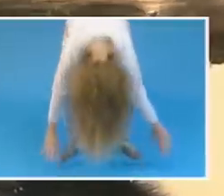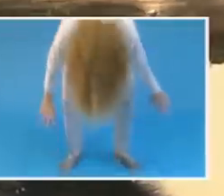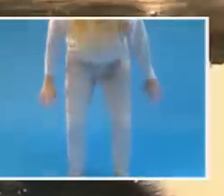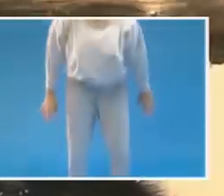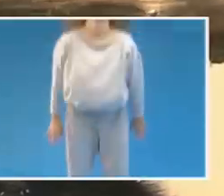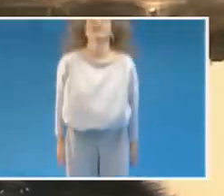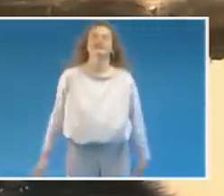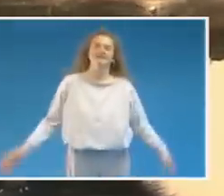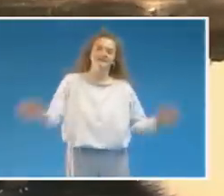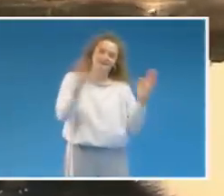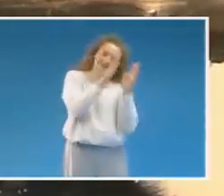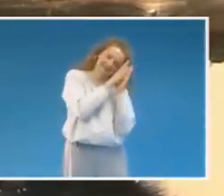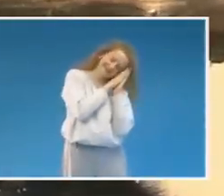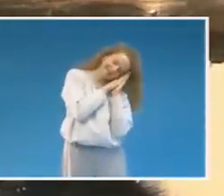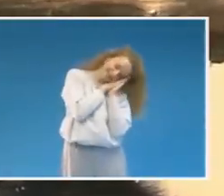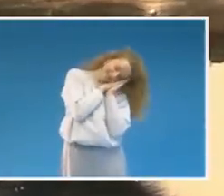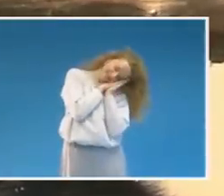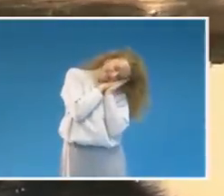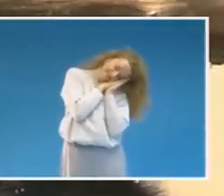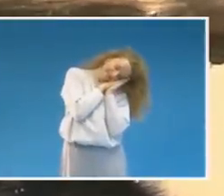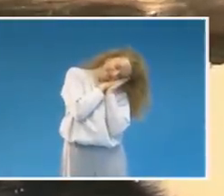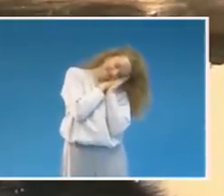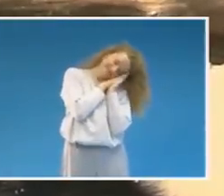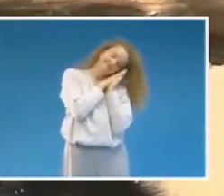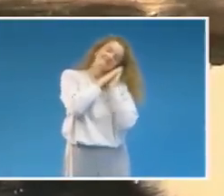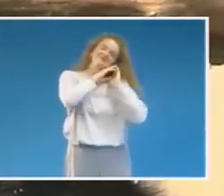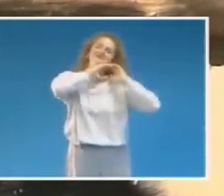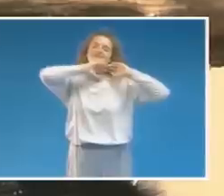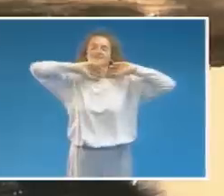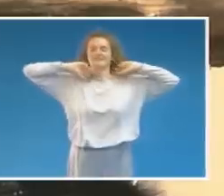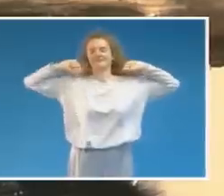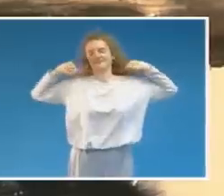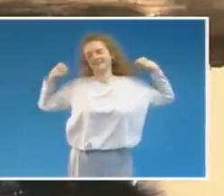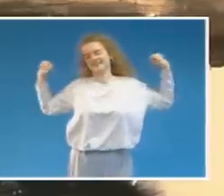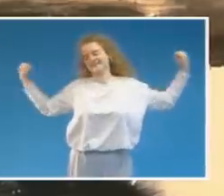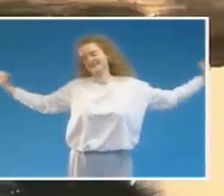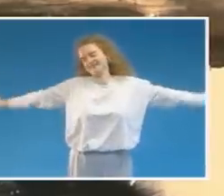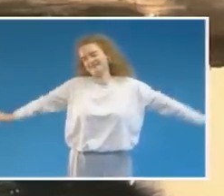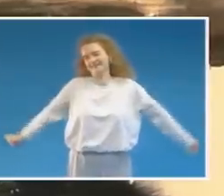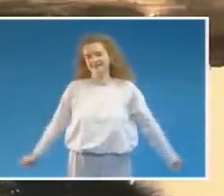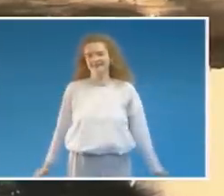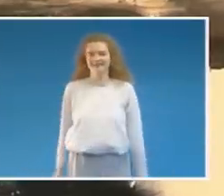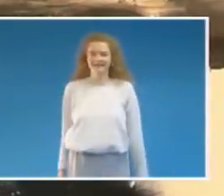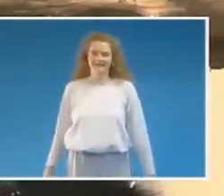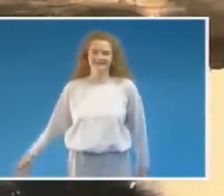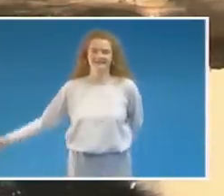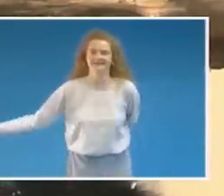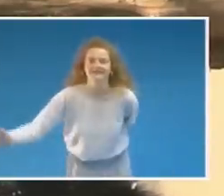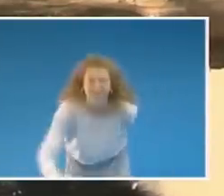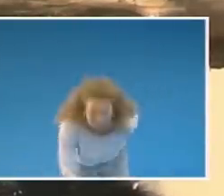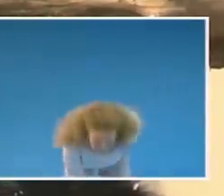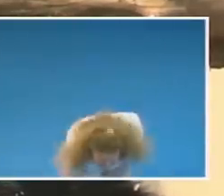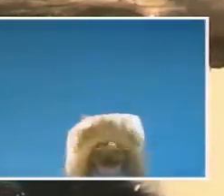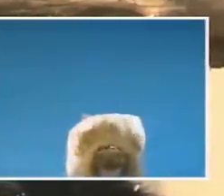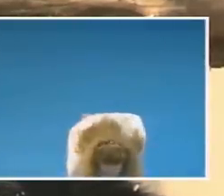head. Teddy bear, go to bed. Teddy bear, wake up now. Teddy